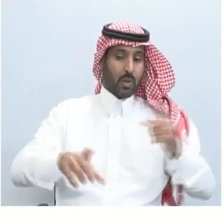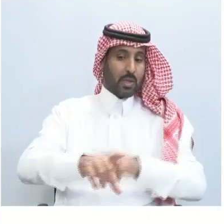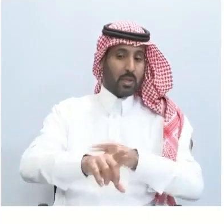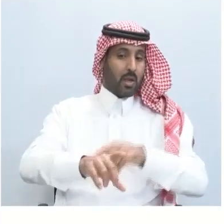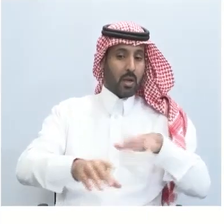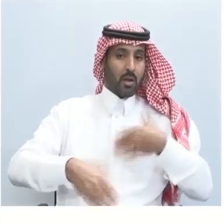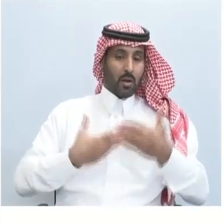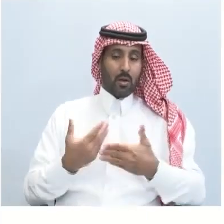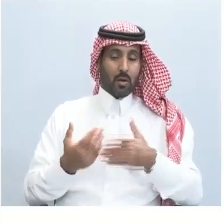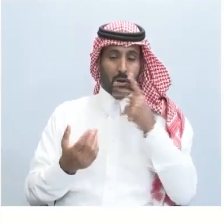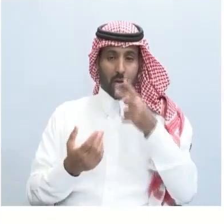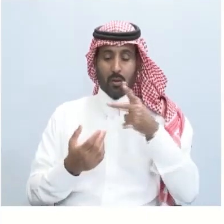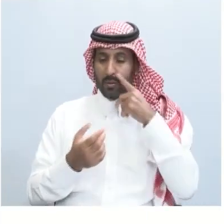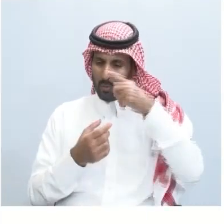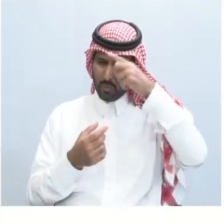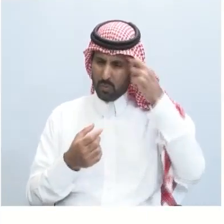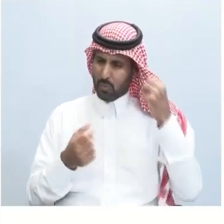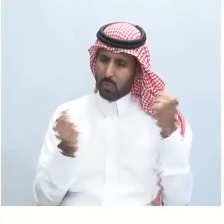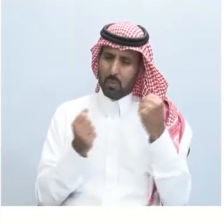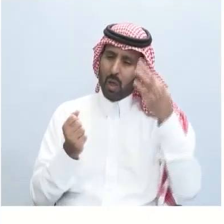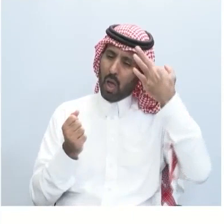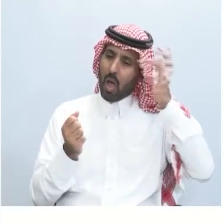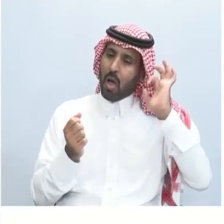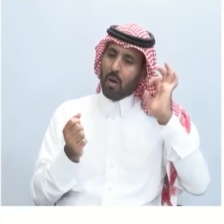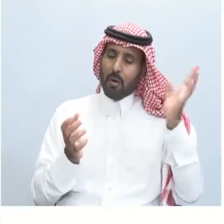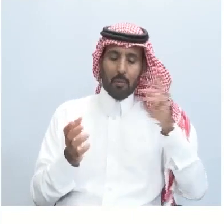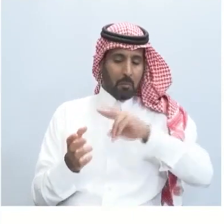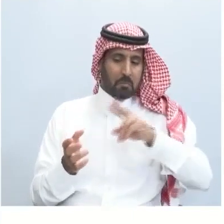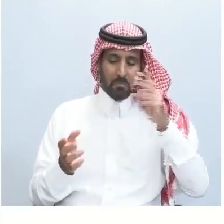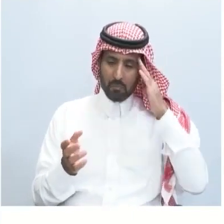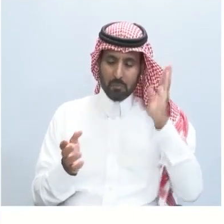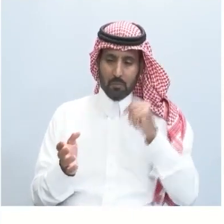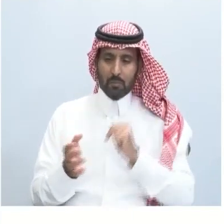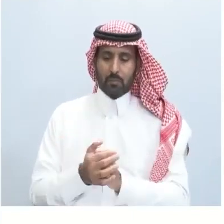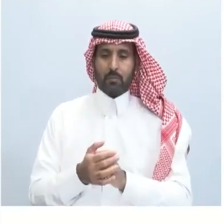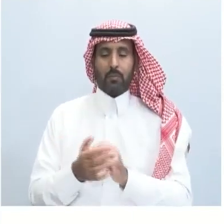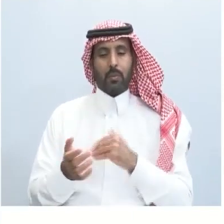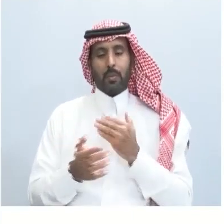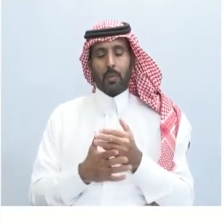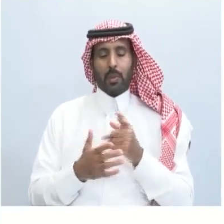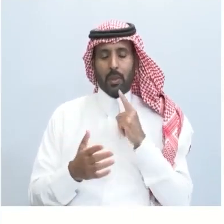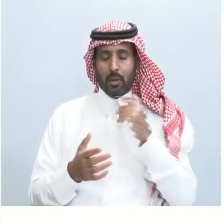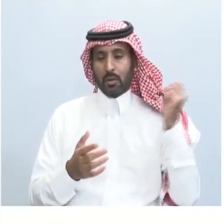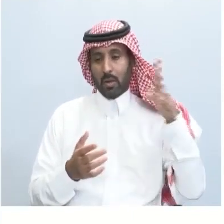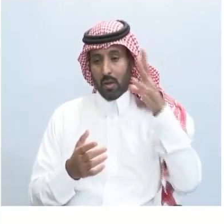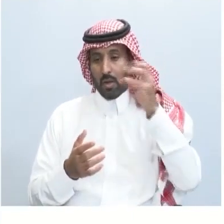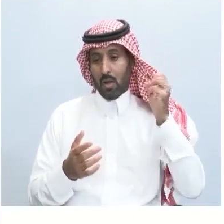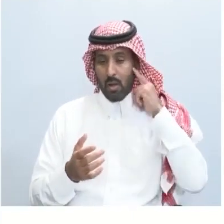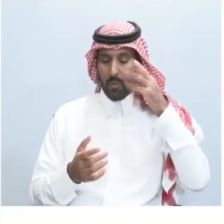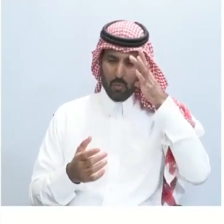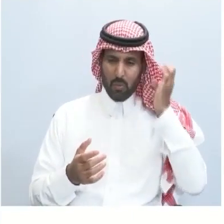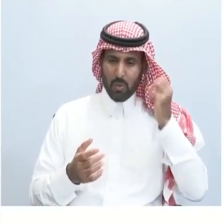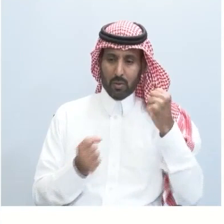this activity? Summer, winter, I can do it. We can play football at any time, day or night, summer